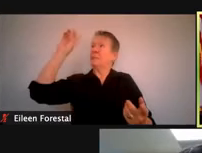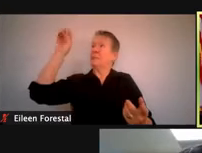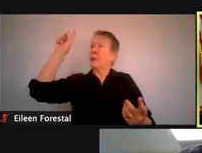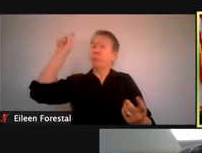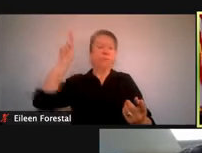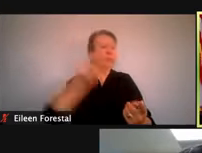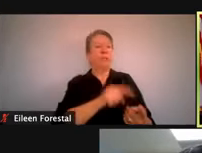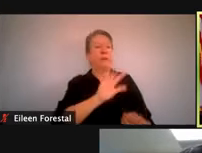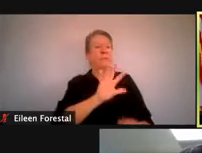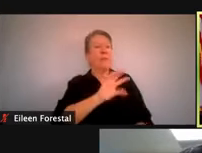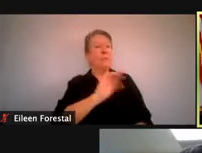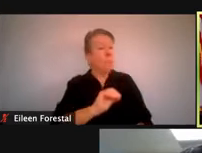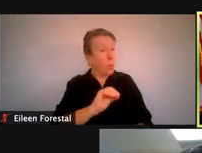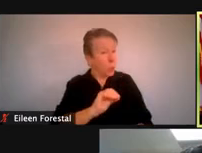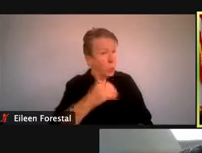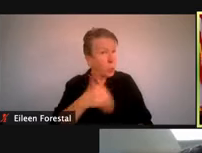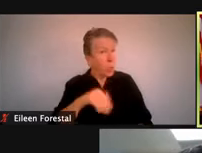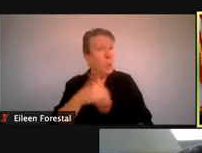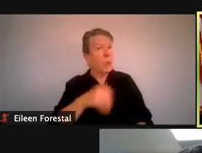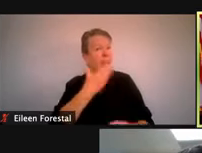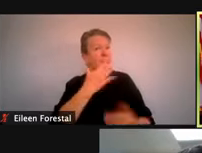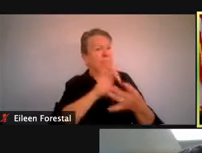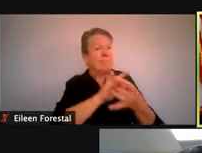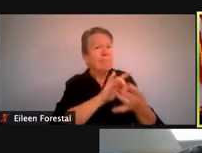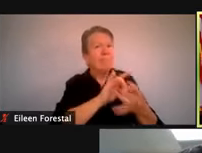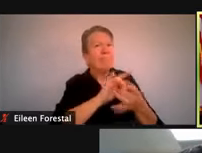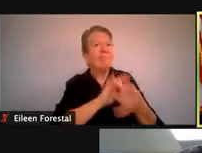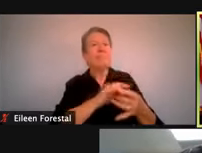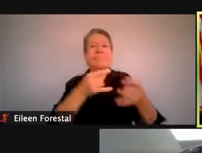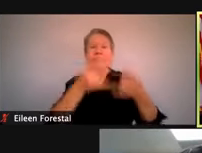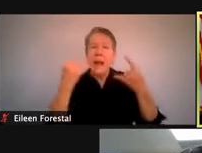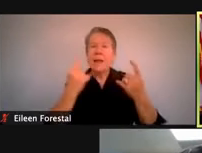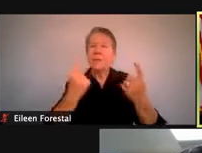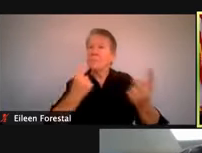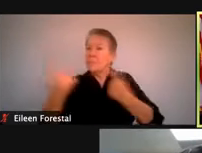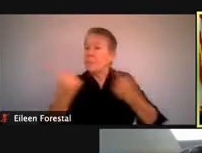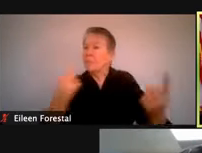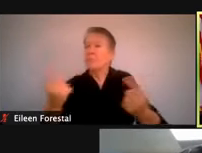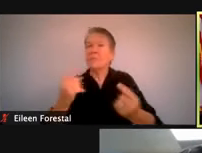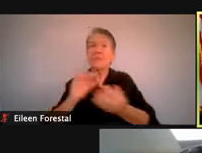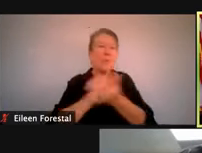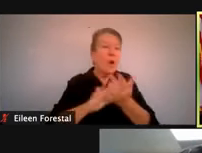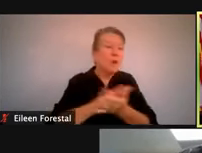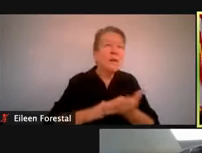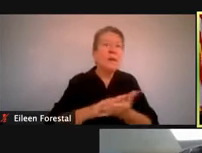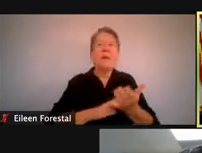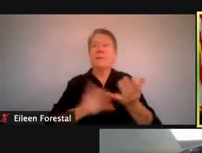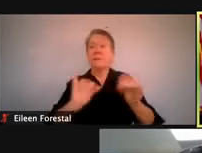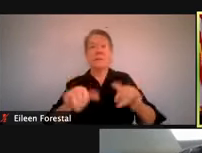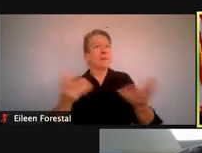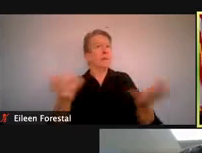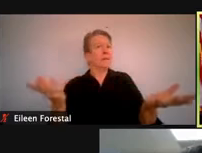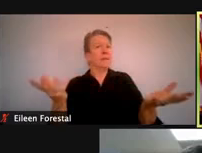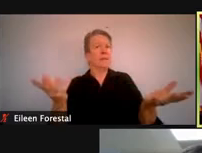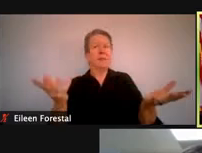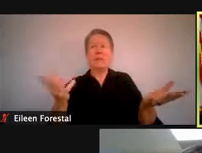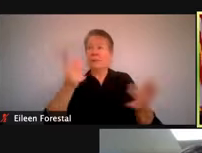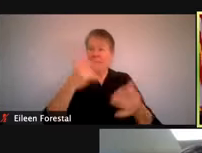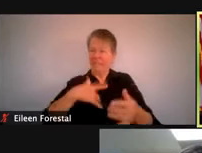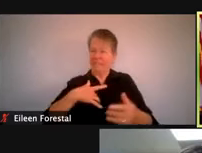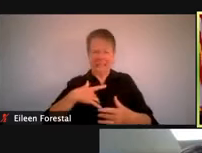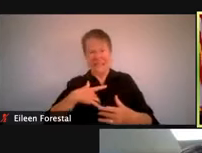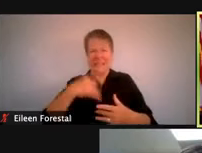masks, social distancing, washing your hands frequently, staying home when you are sick, getting